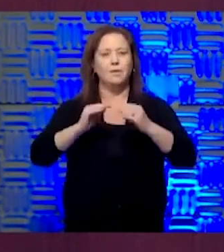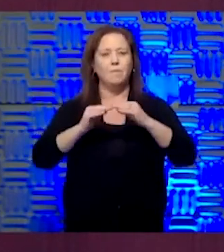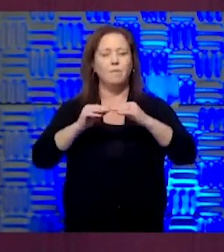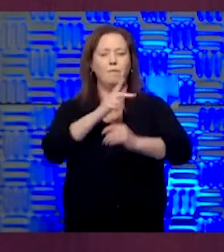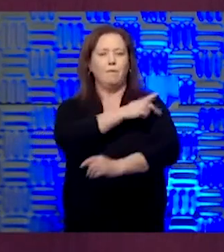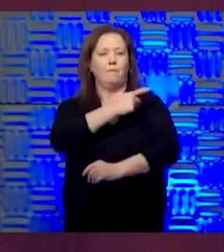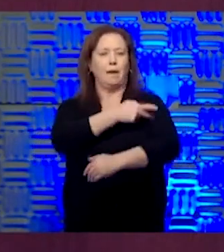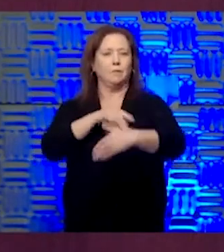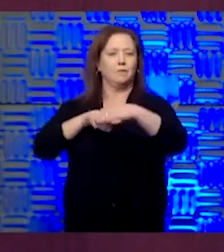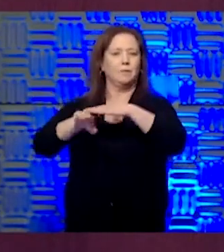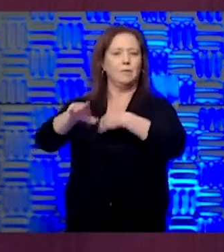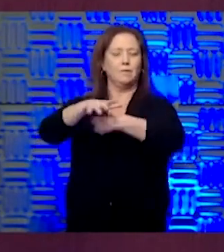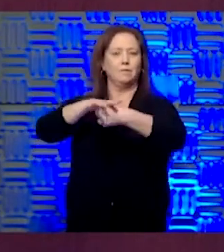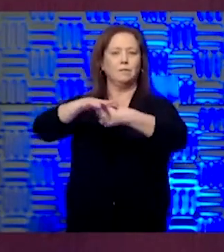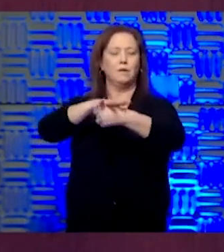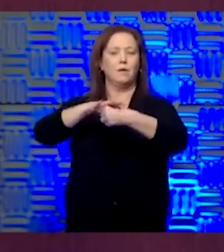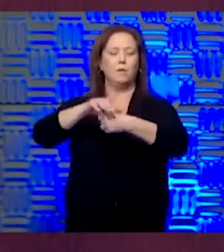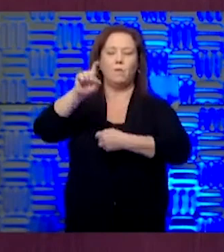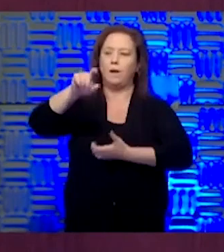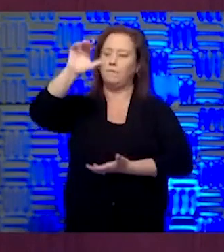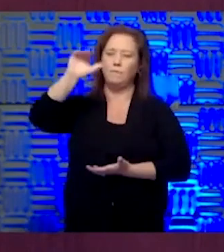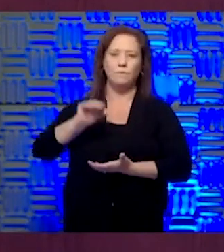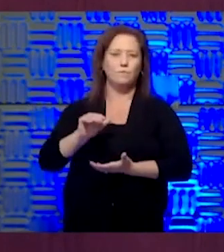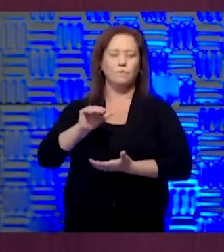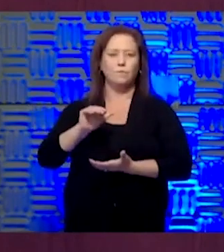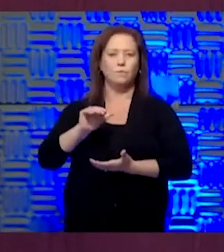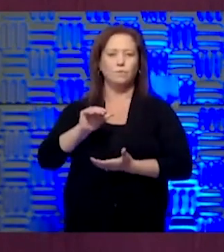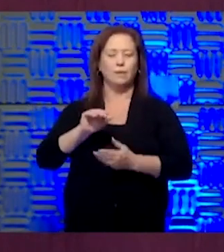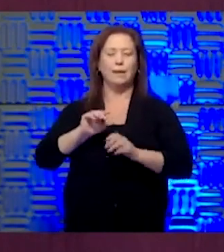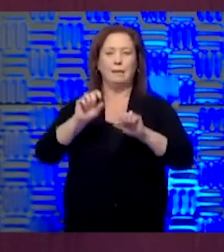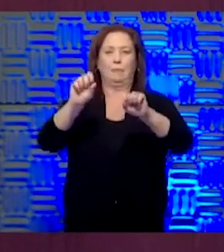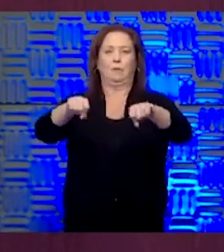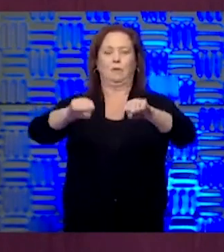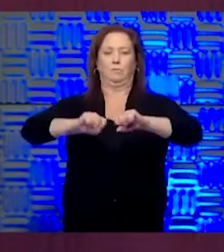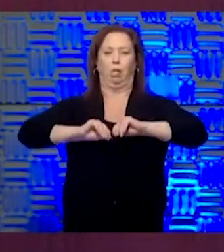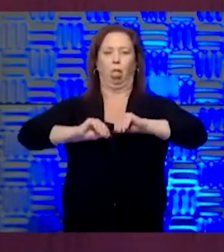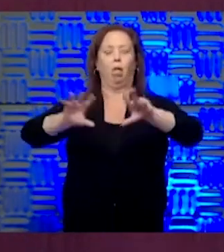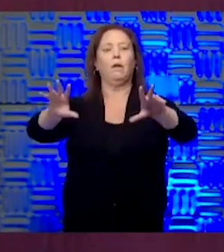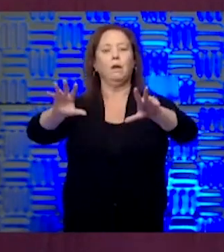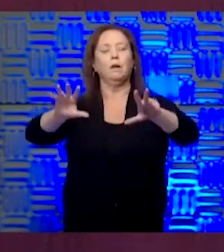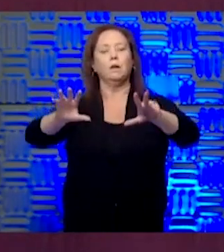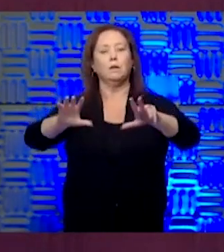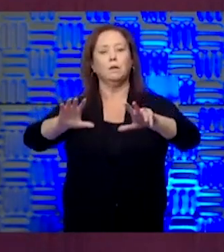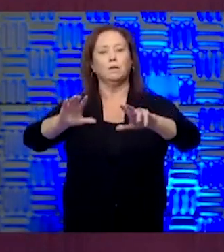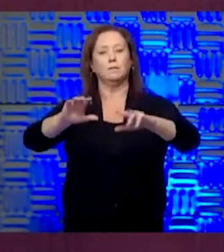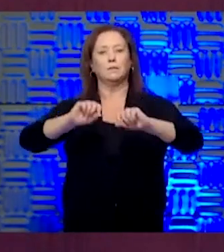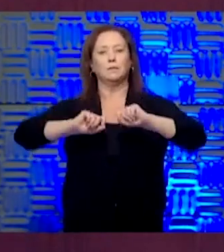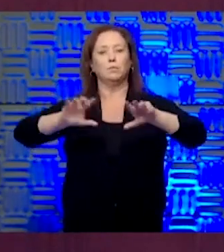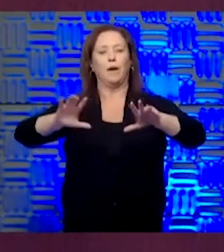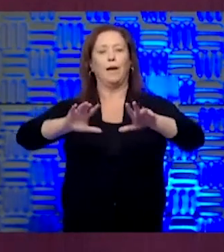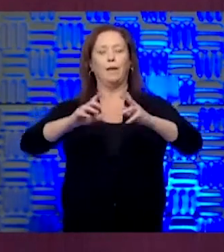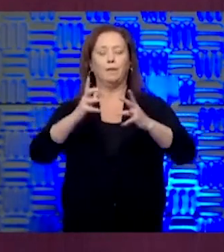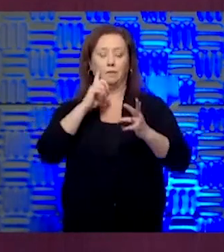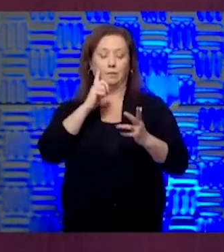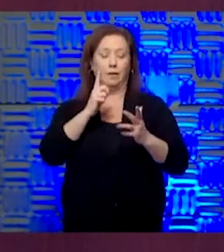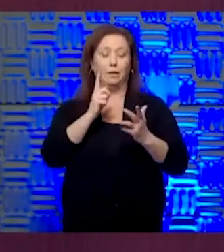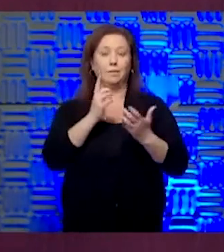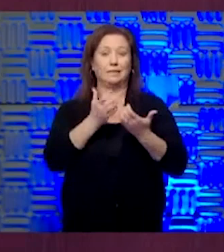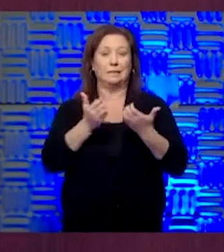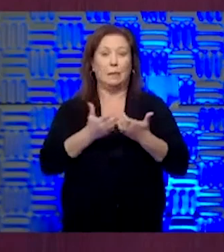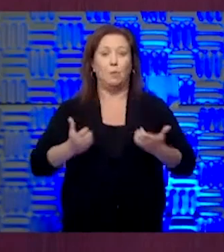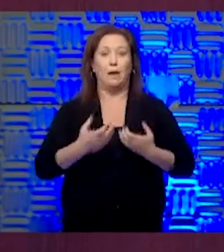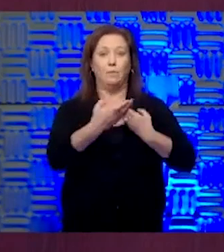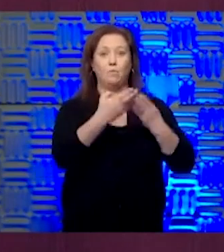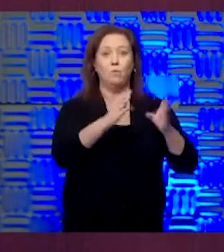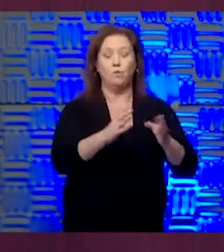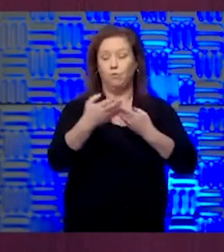really important, because I think we have to reduce the number of rooms potentially even further. We have to spread providers out over multiple rooms. We have to have